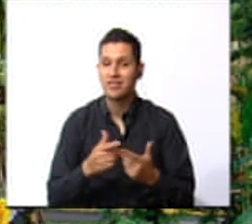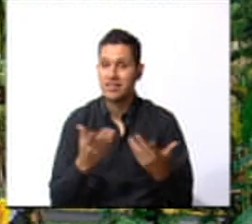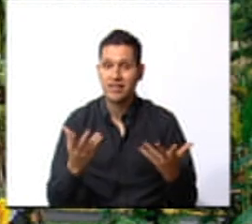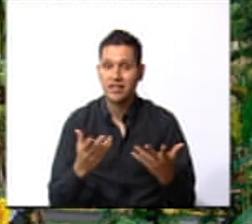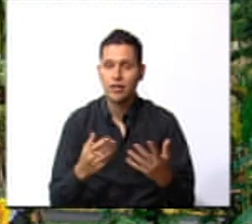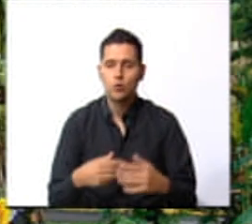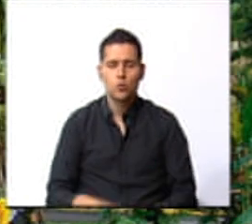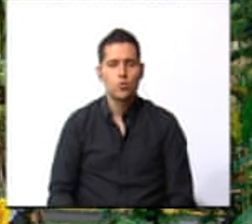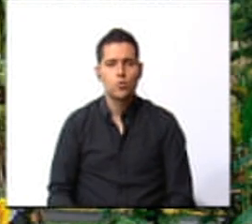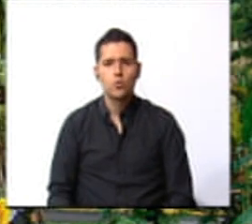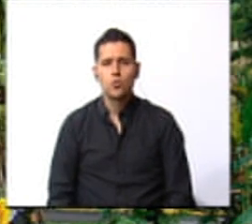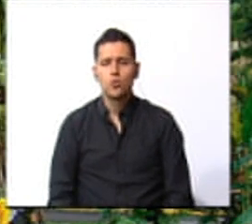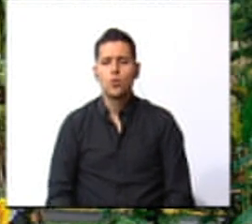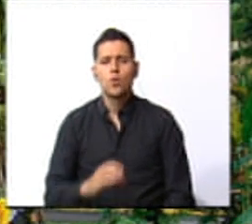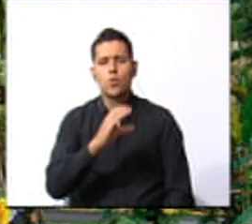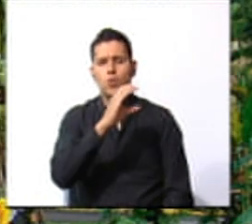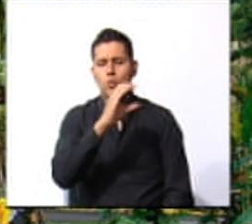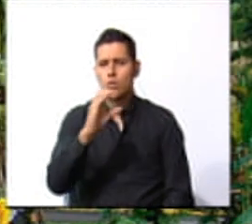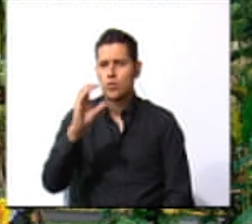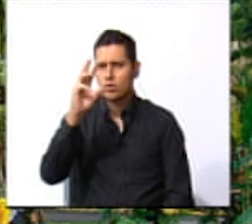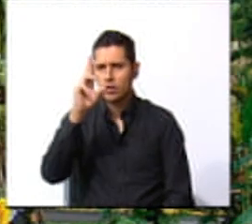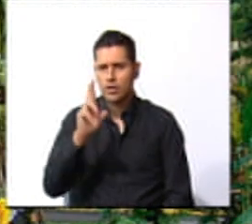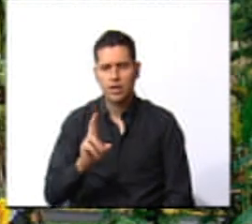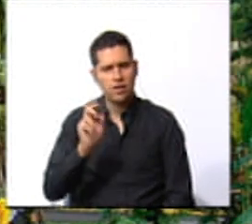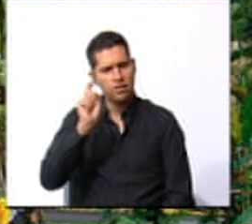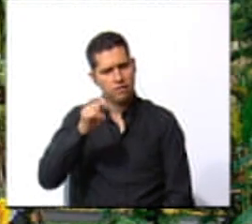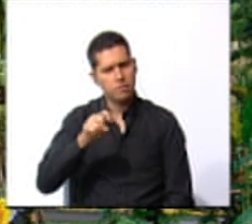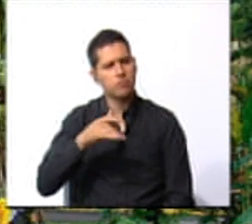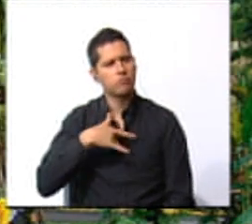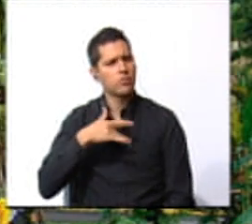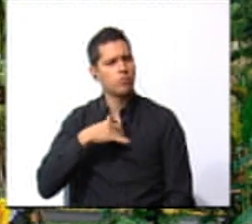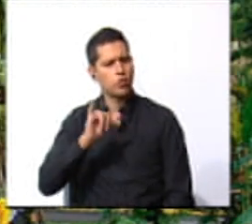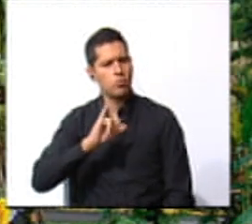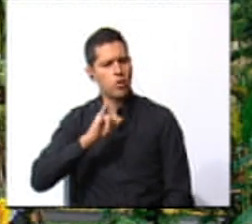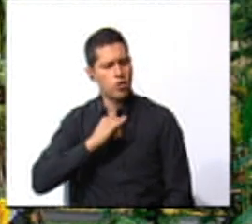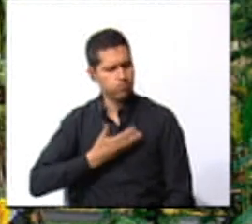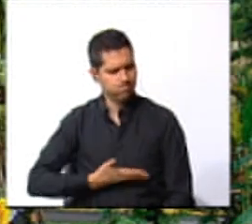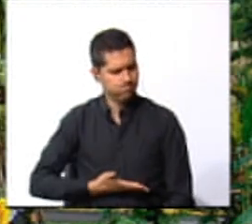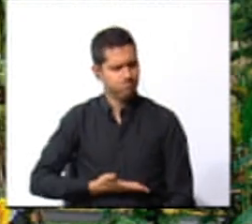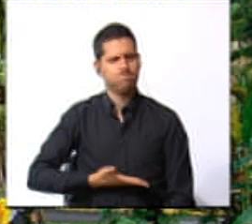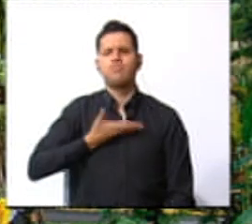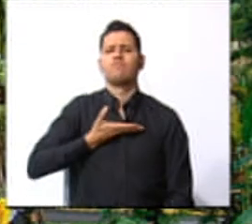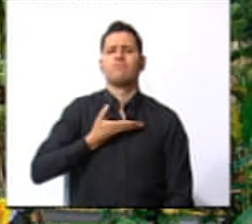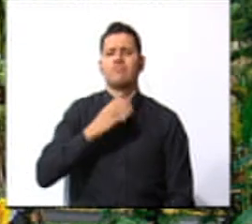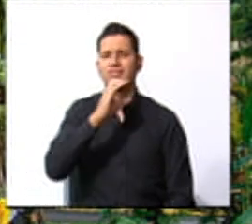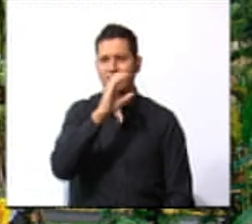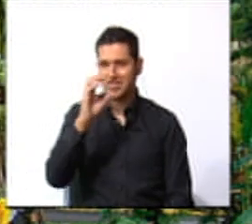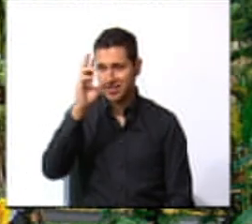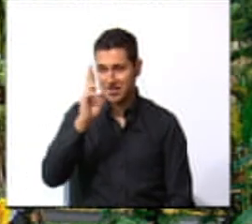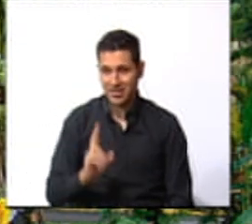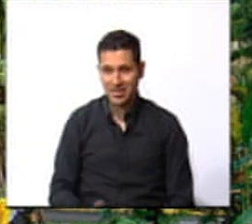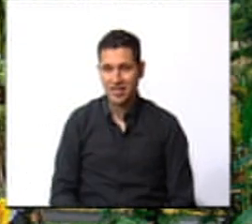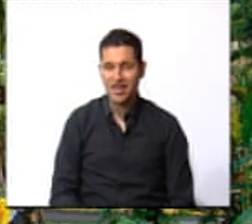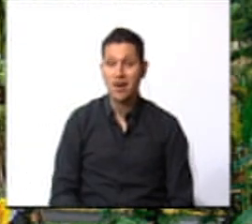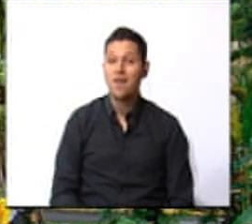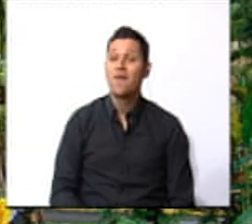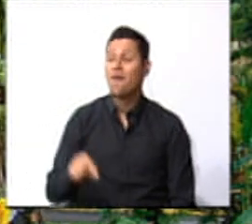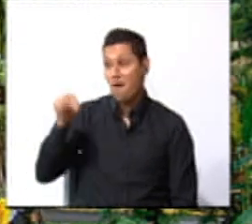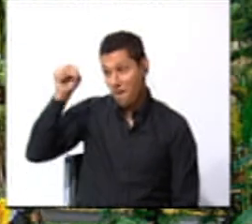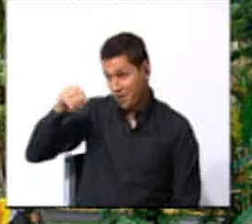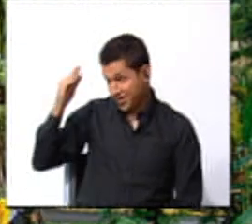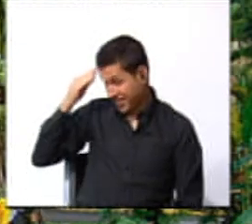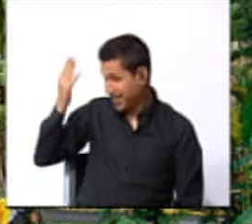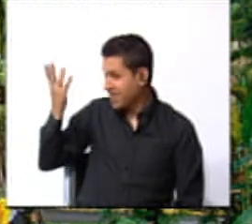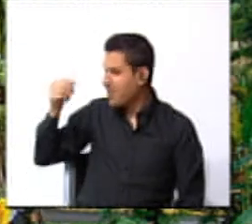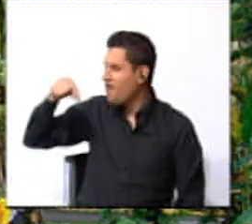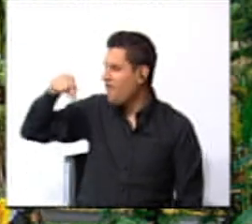proud about Costa Rica. Debemos de sentirnos muy orgullosos de Costa Rica. Today, Andrés, we are going